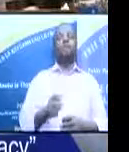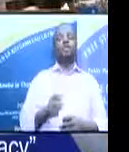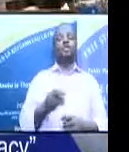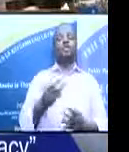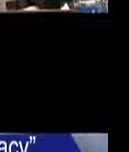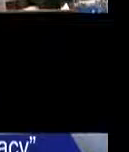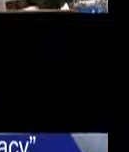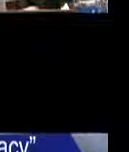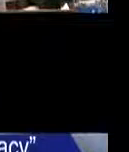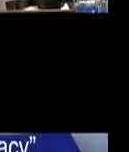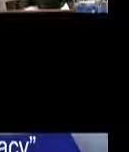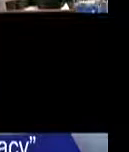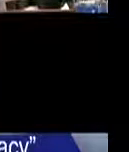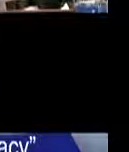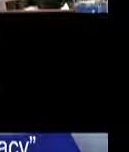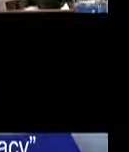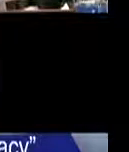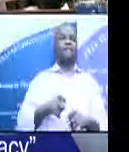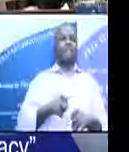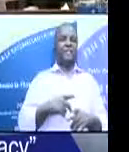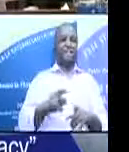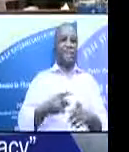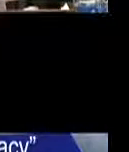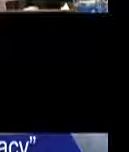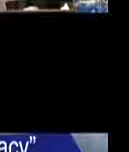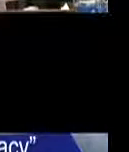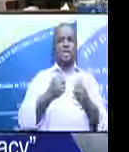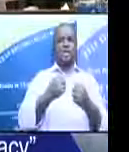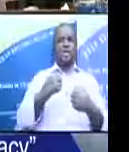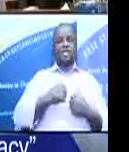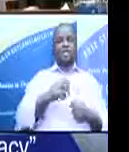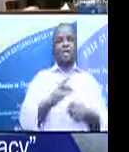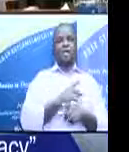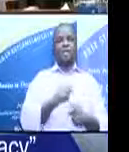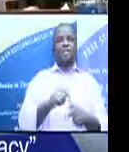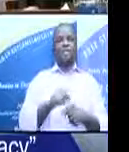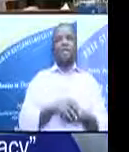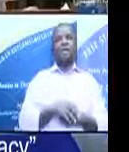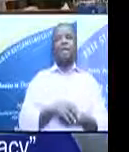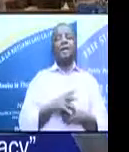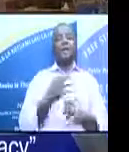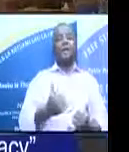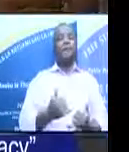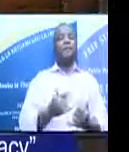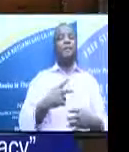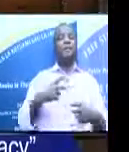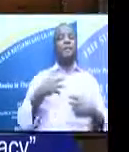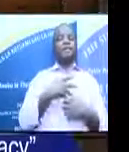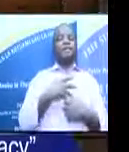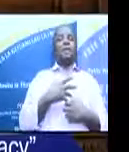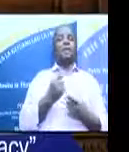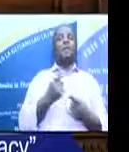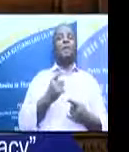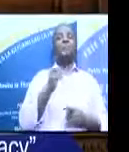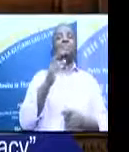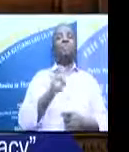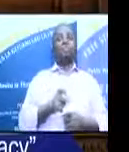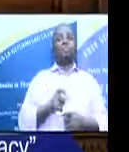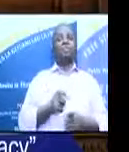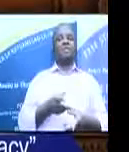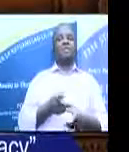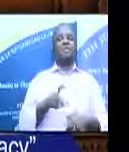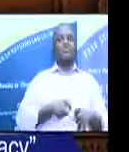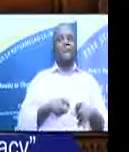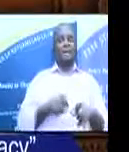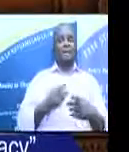life, especially in urban regions. This is a concern because physical inactivity is a